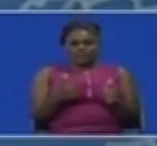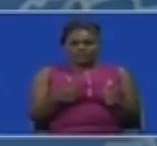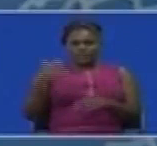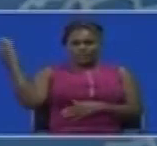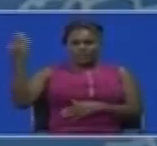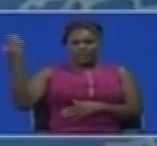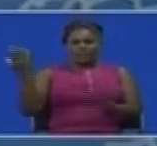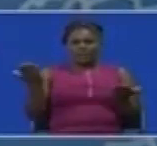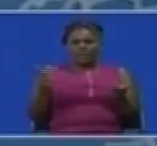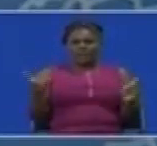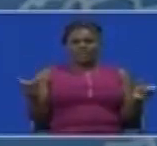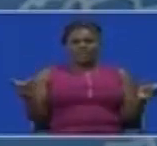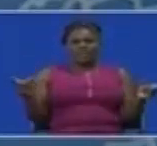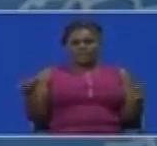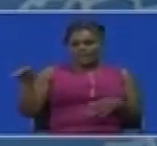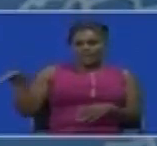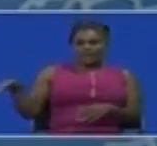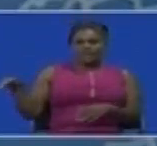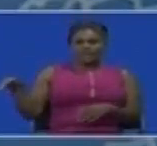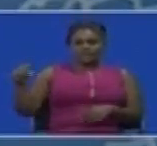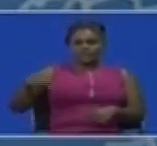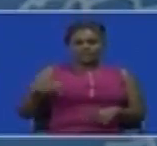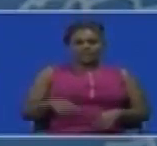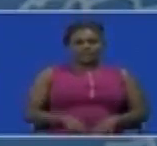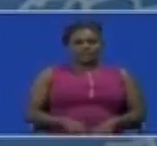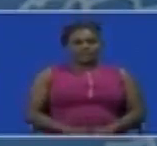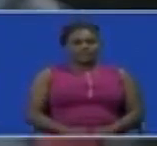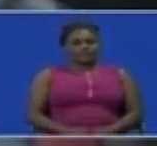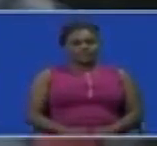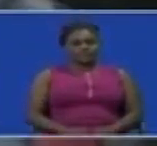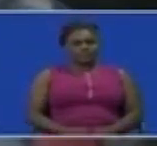addressing the media earlier today.